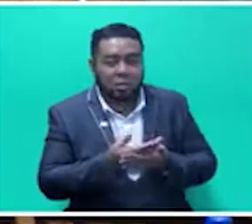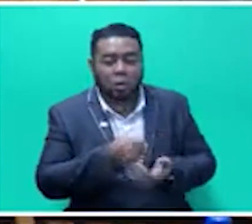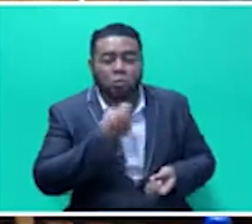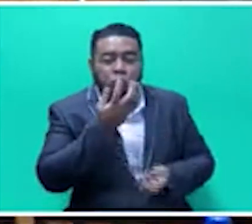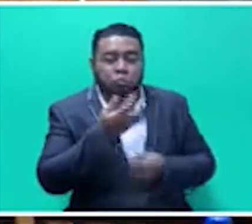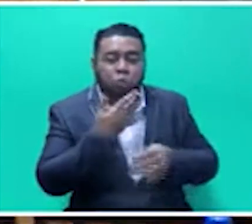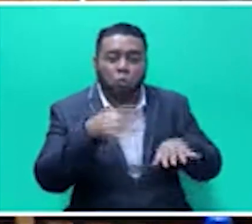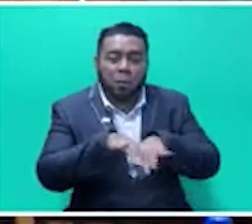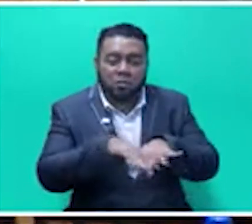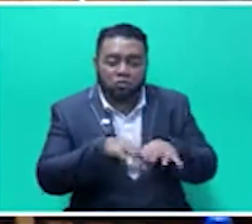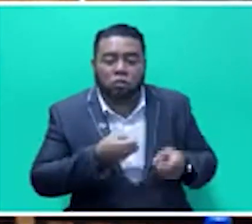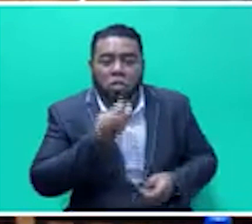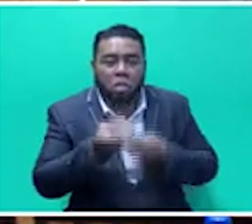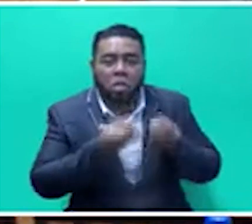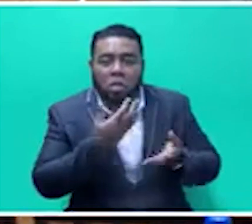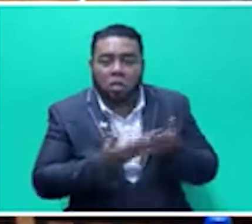him.